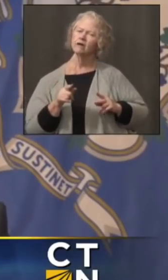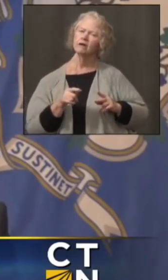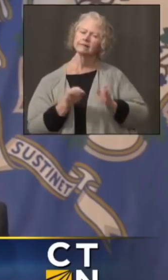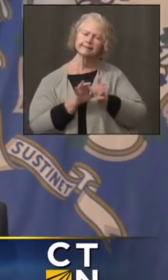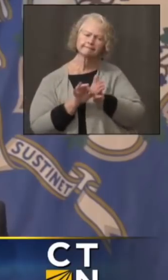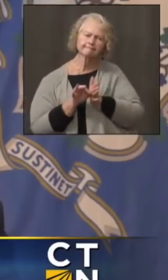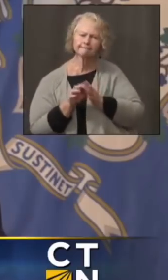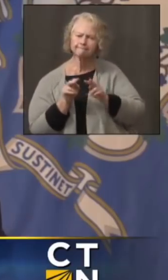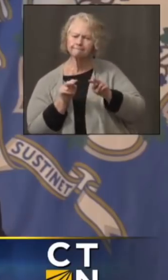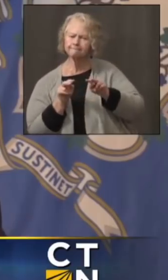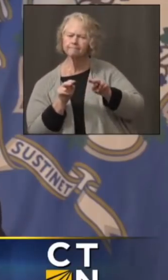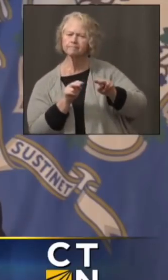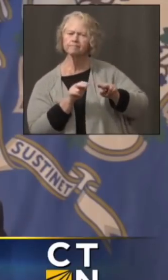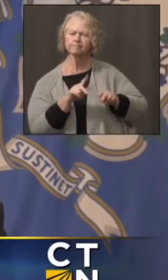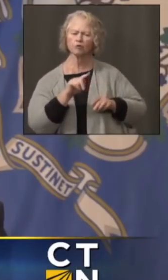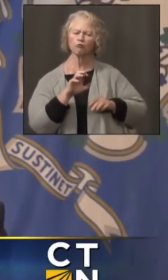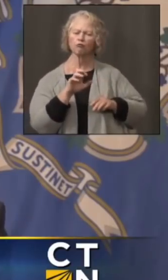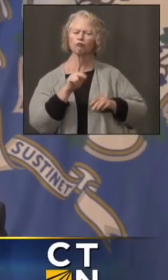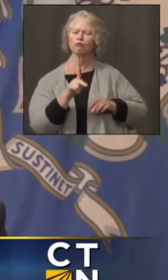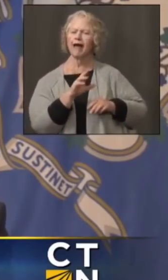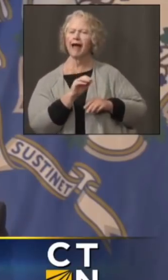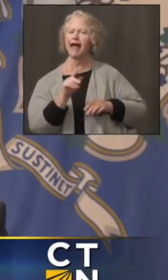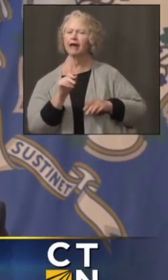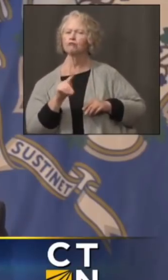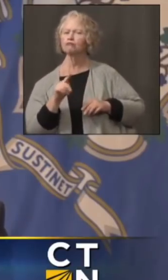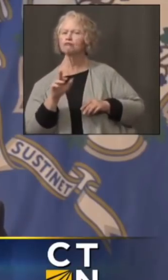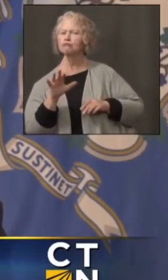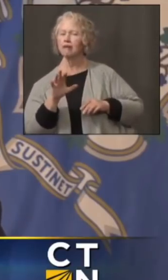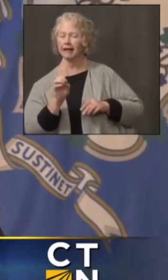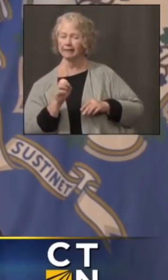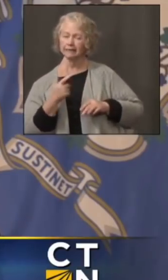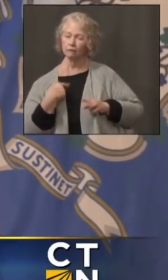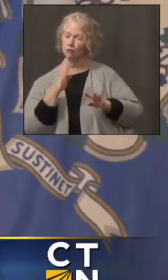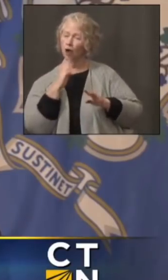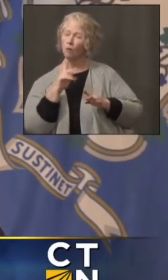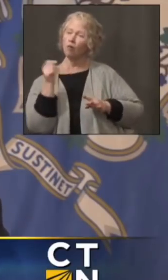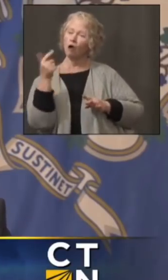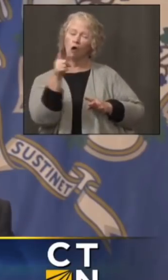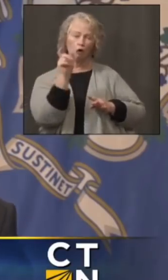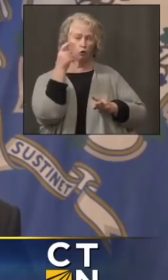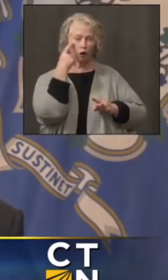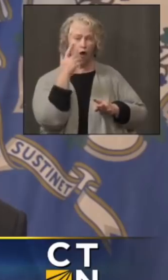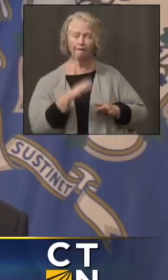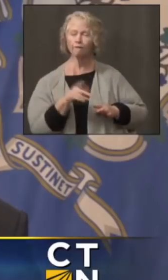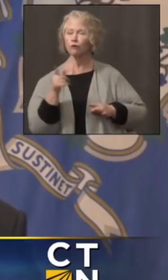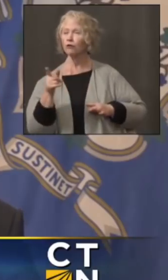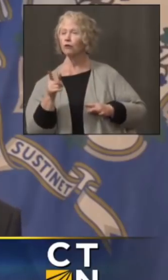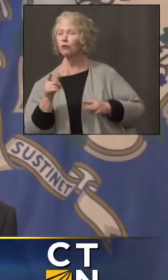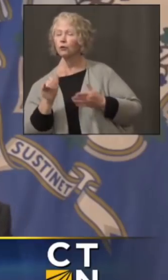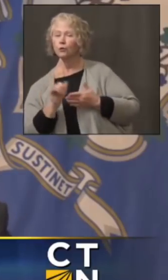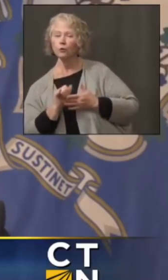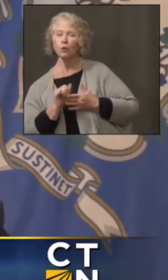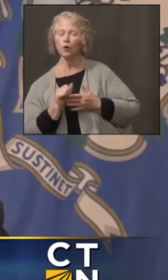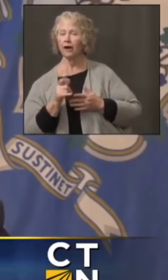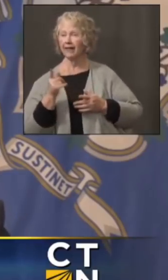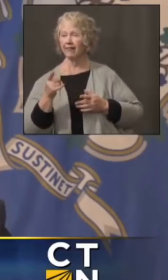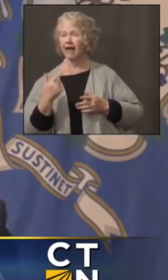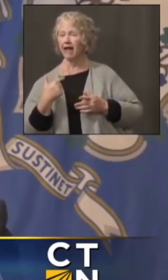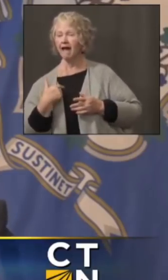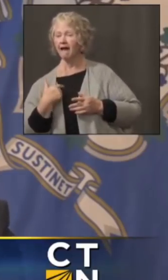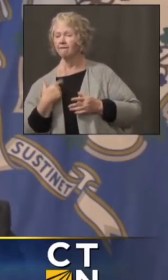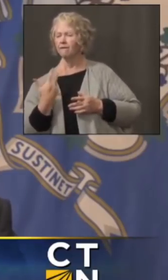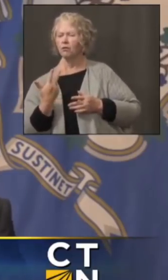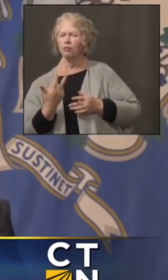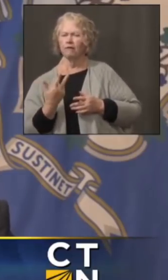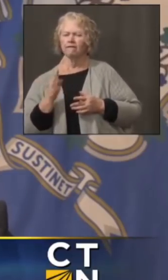to manage that. I was just talking to my fellow governors, in New York, for example. They've got 3 or 4